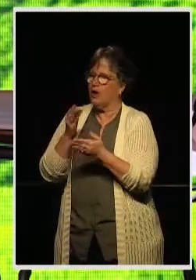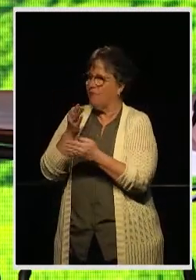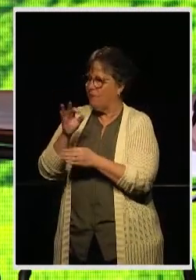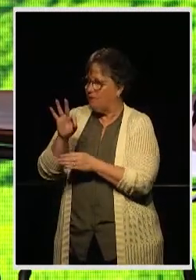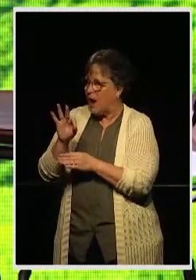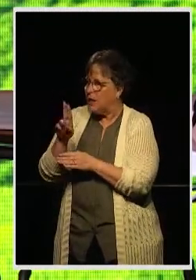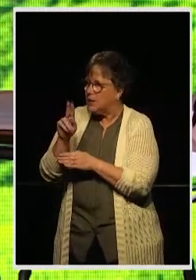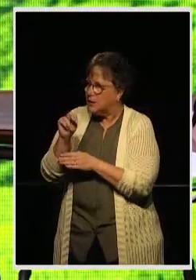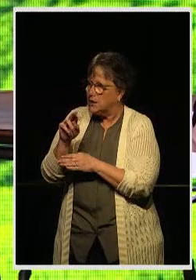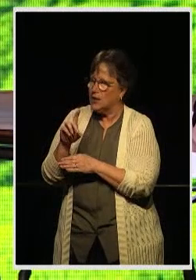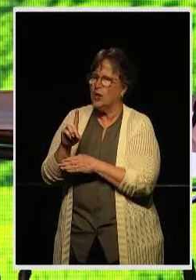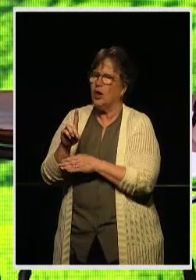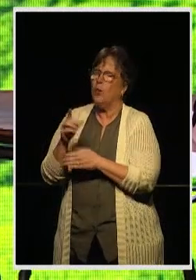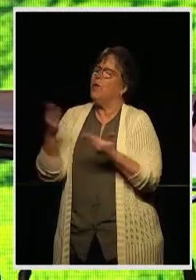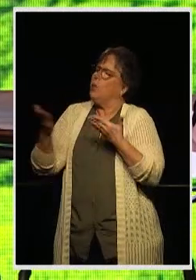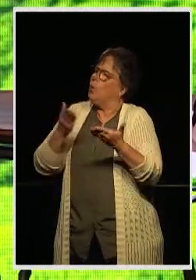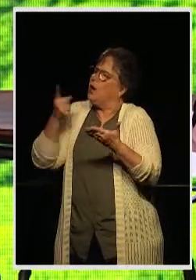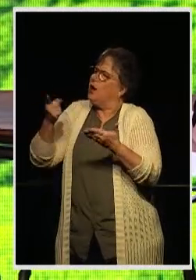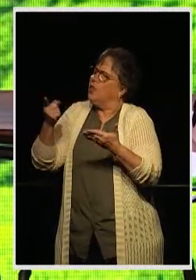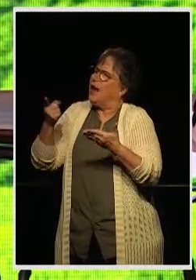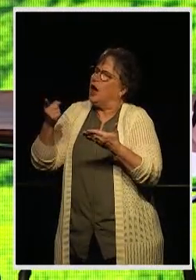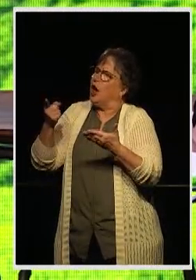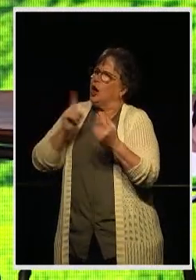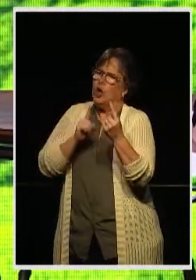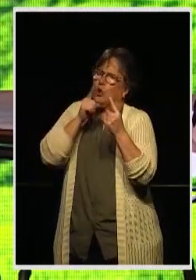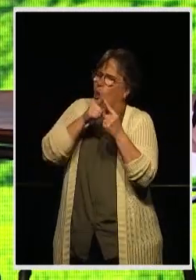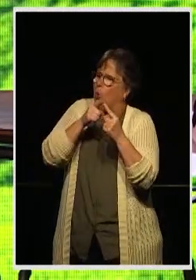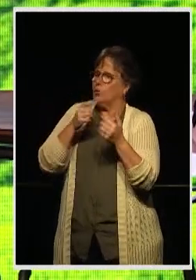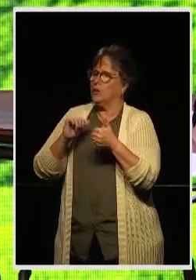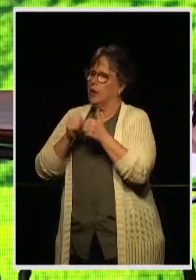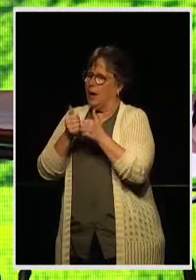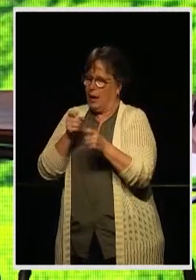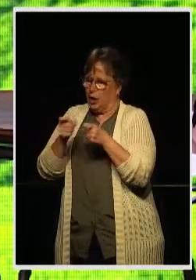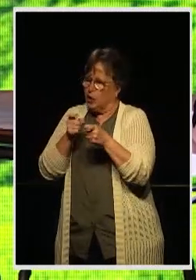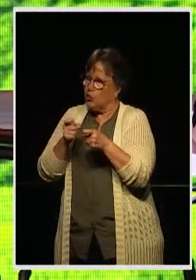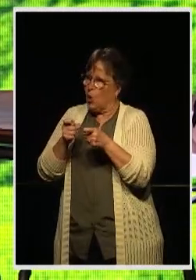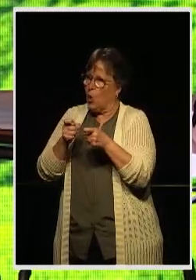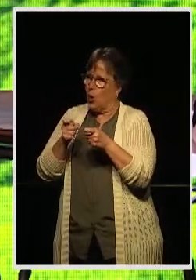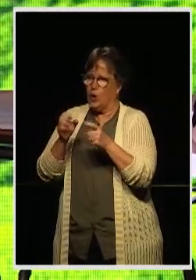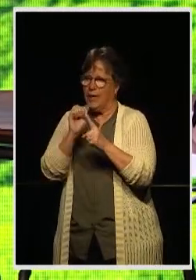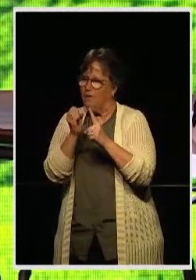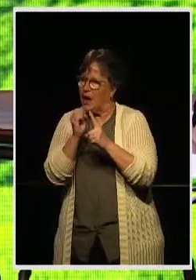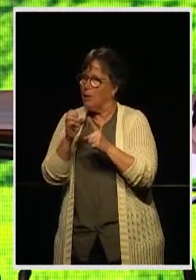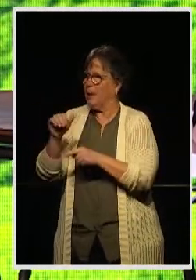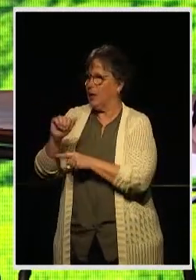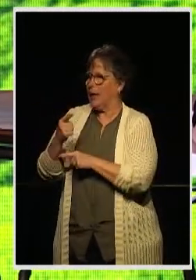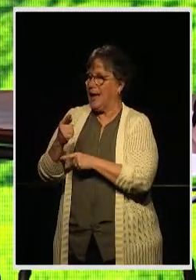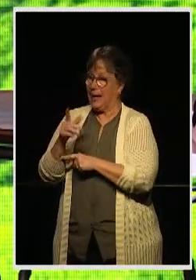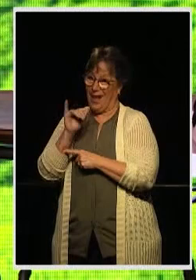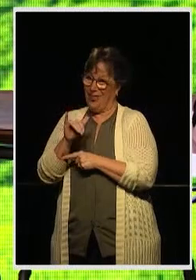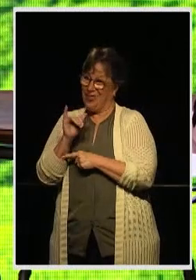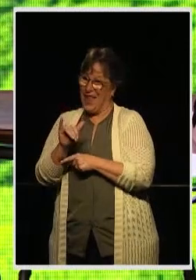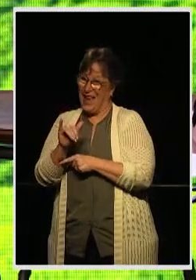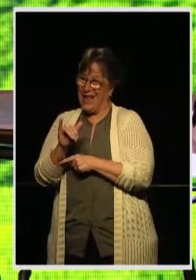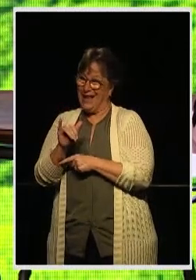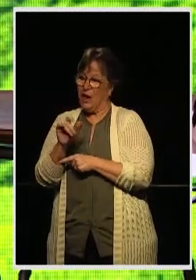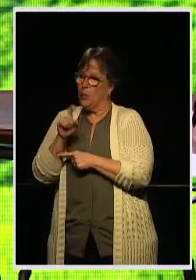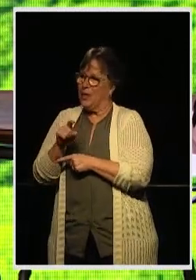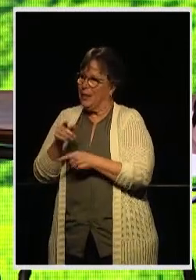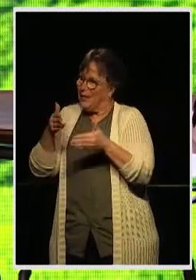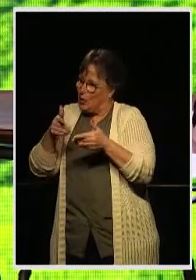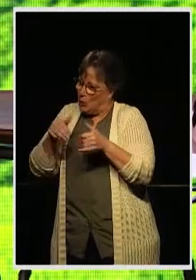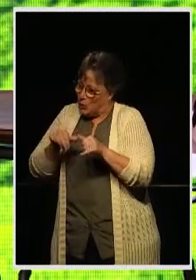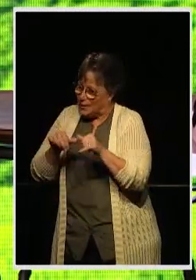sovereignty, in the culture of the food, and controlled environment ag. And I think that approach is the one we need to keep focusing